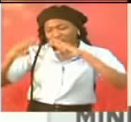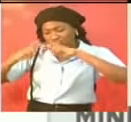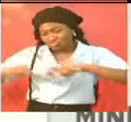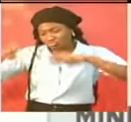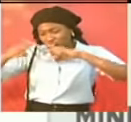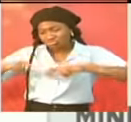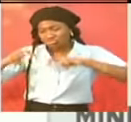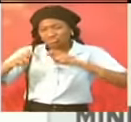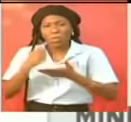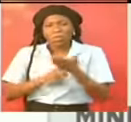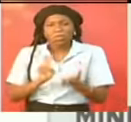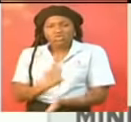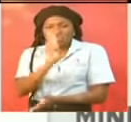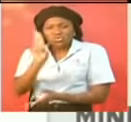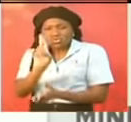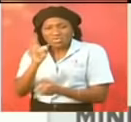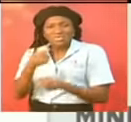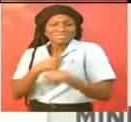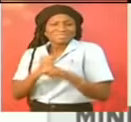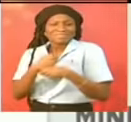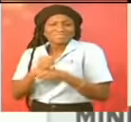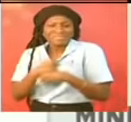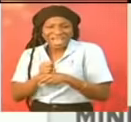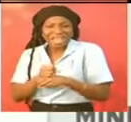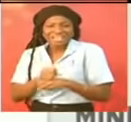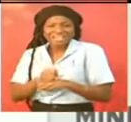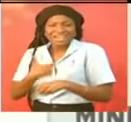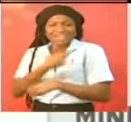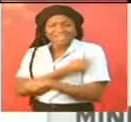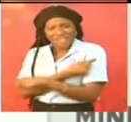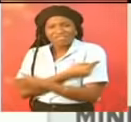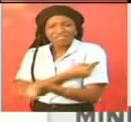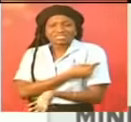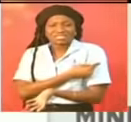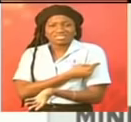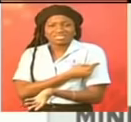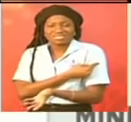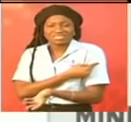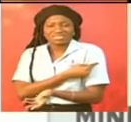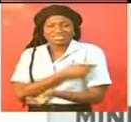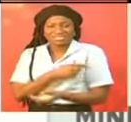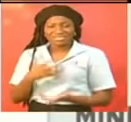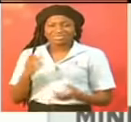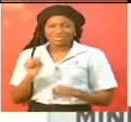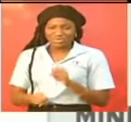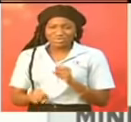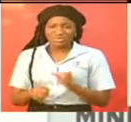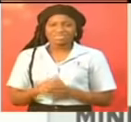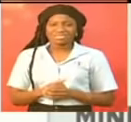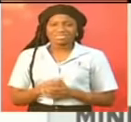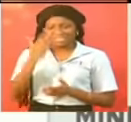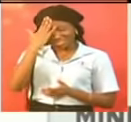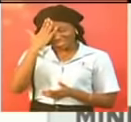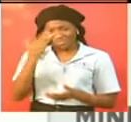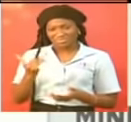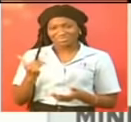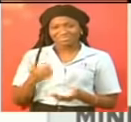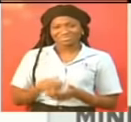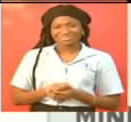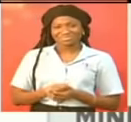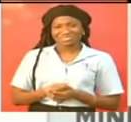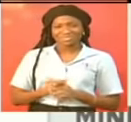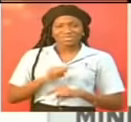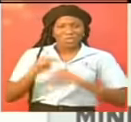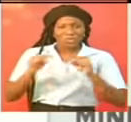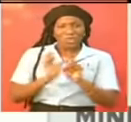a killed form of the original virus, and we have used this technology a lot in the past, including in the